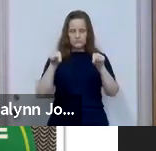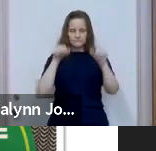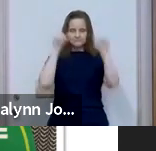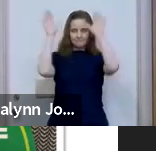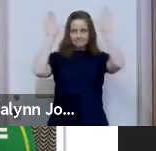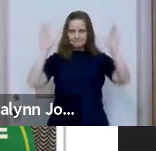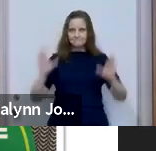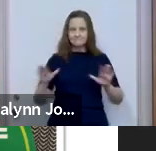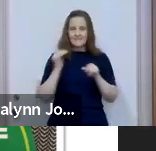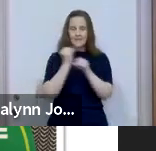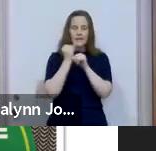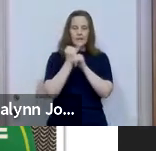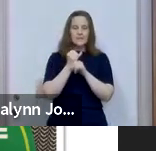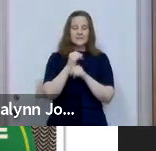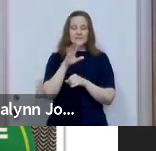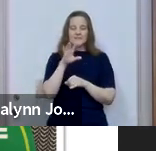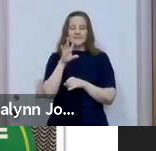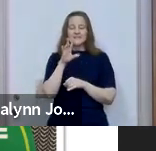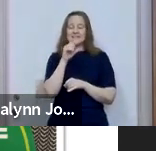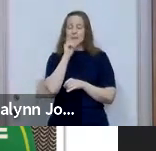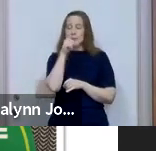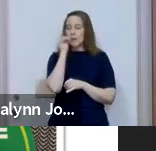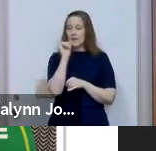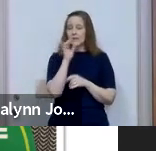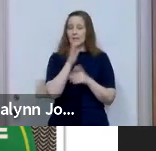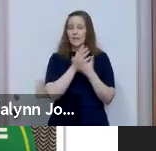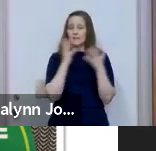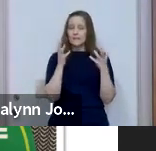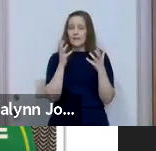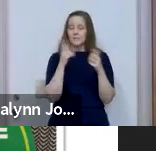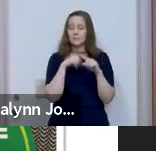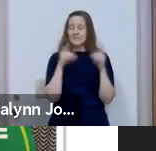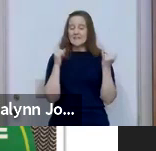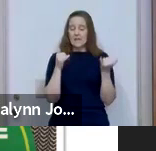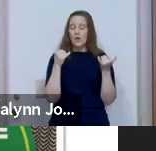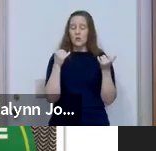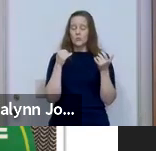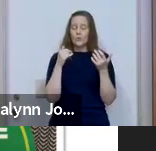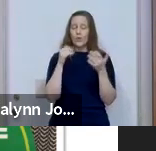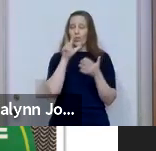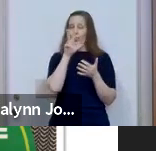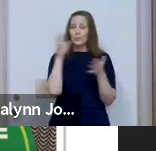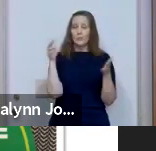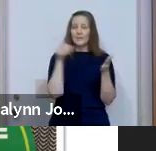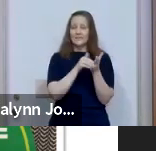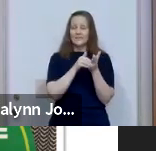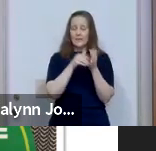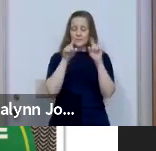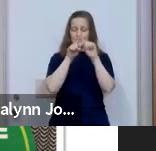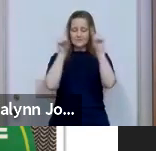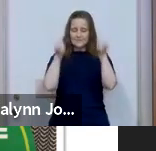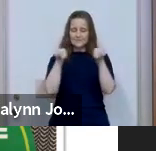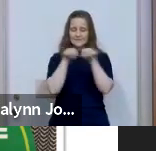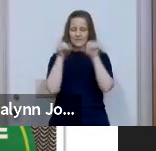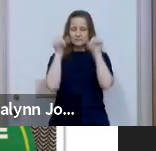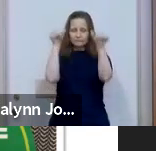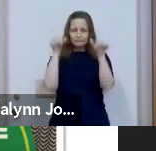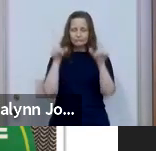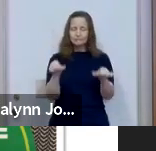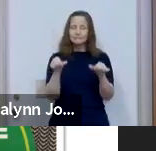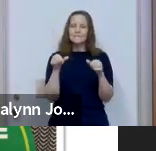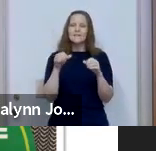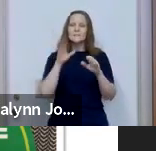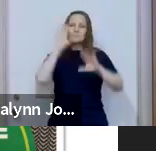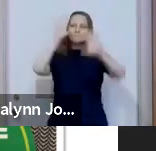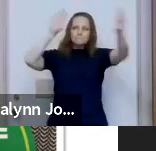feet, sometimes it doesn't look like a lot of signs, but right now we're approaching 3,000 signs or placards that have been placed